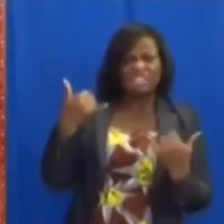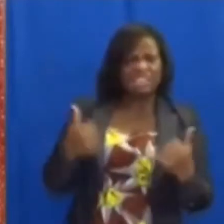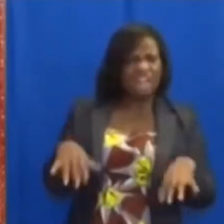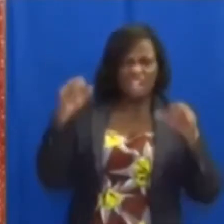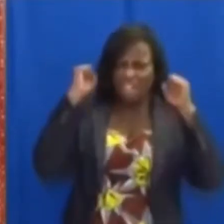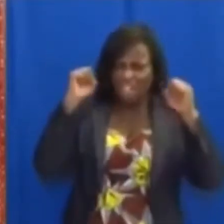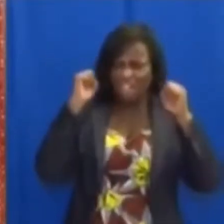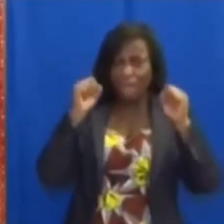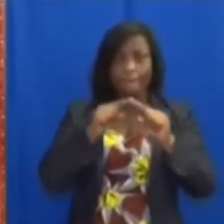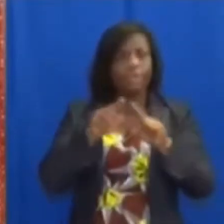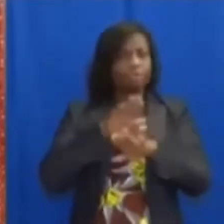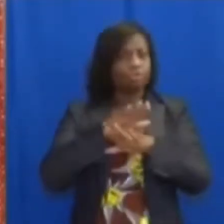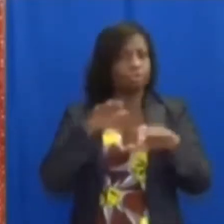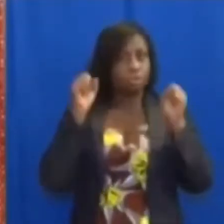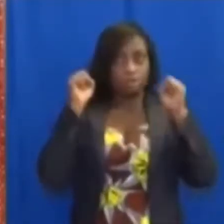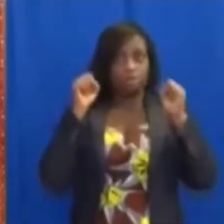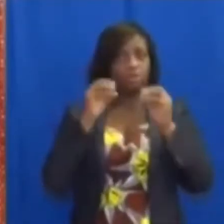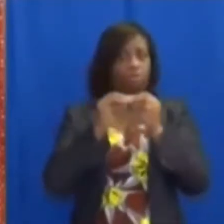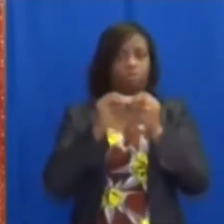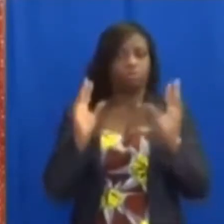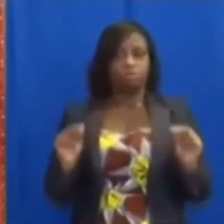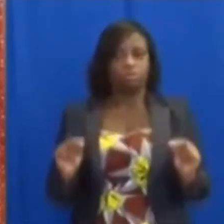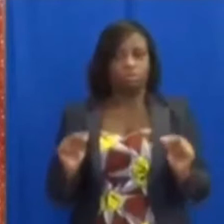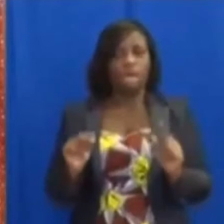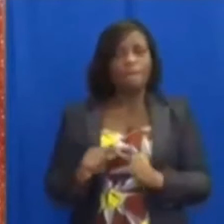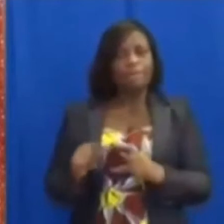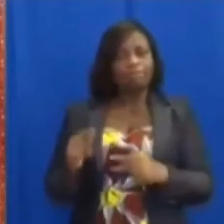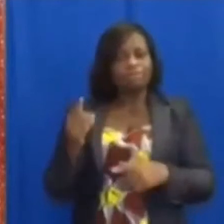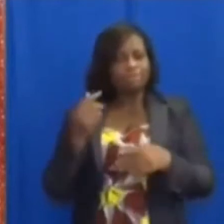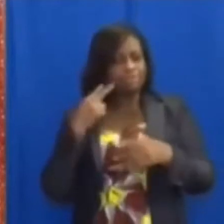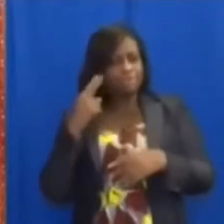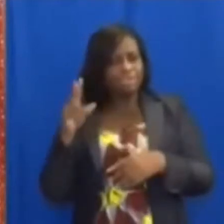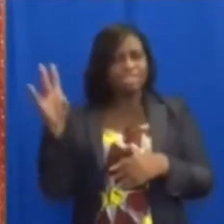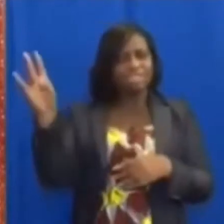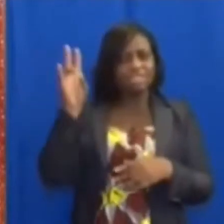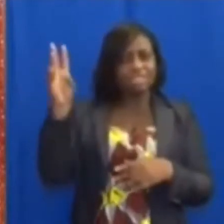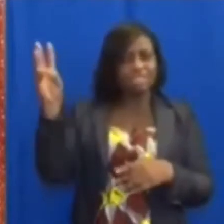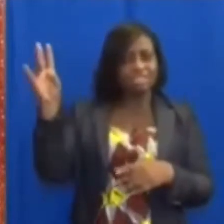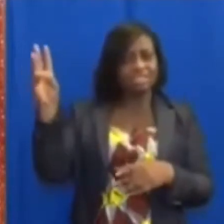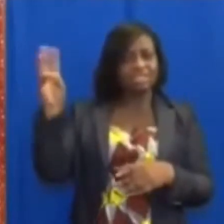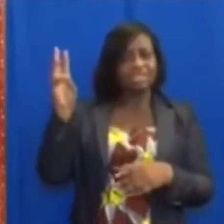ill, but no critical cases. We've conducted